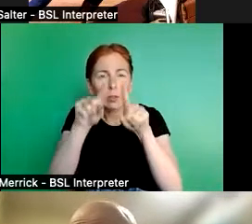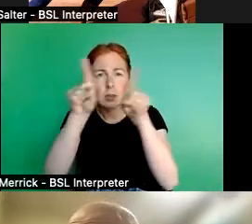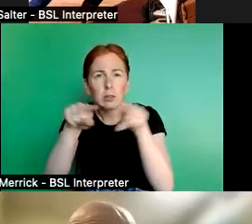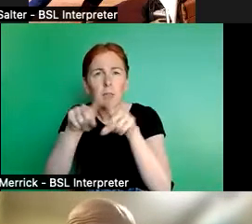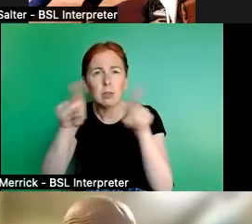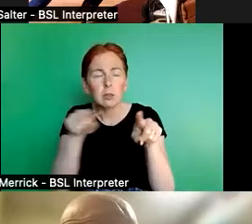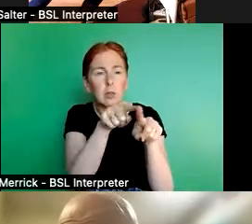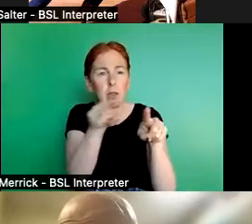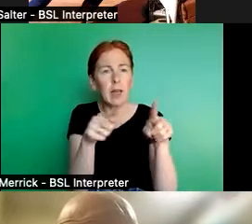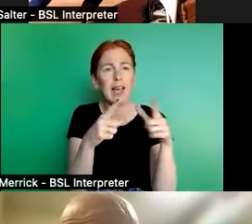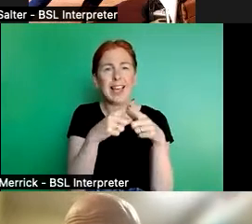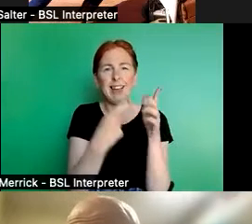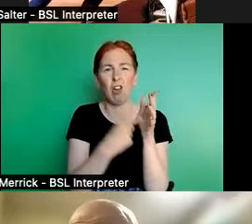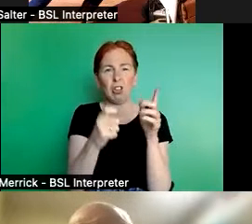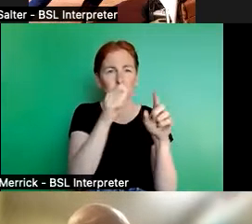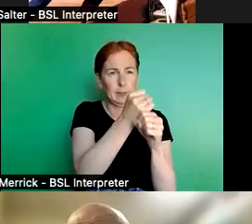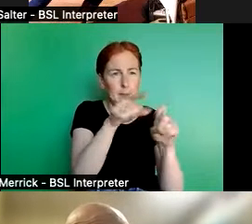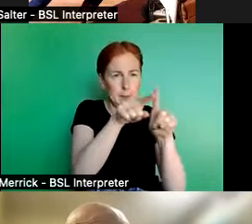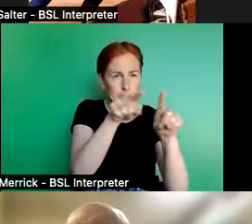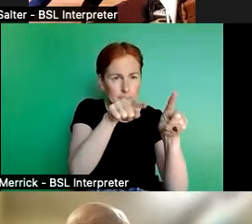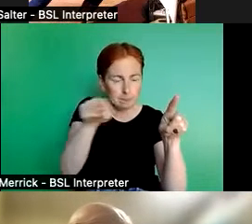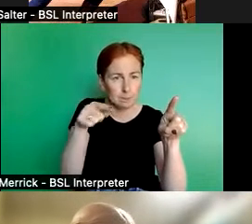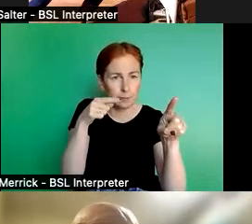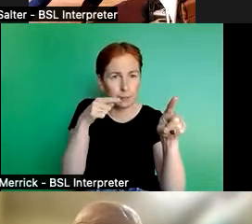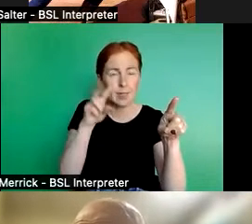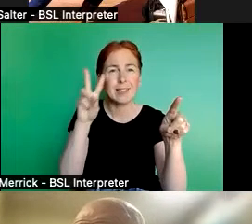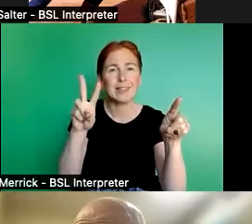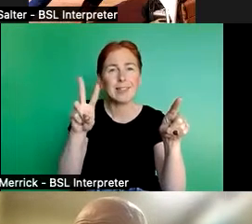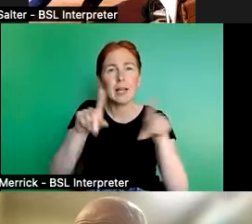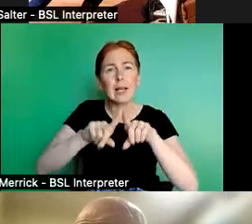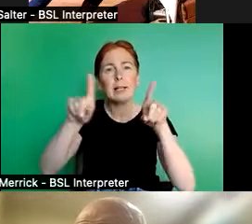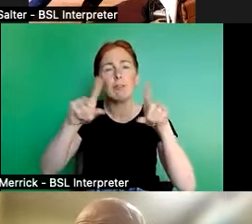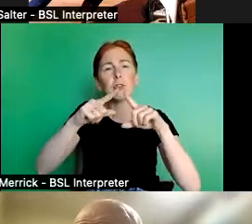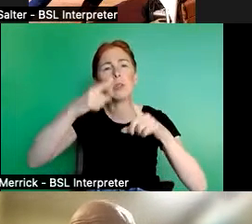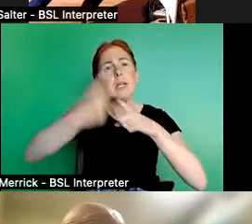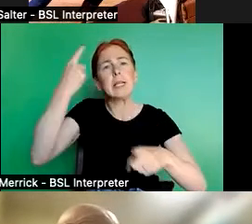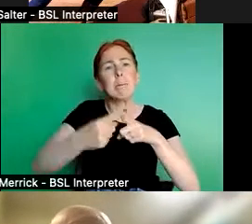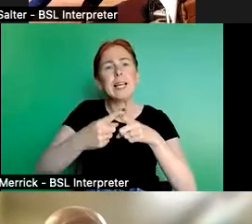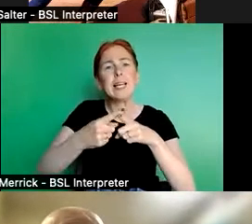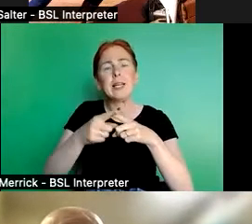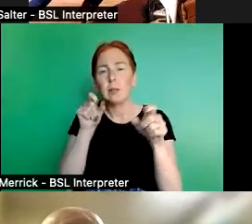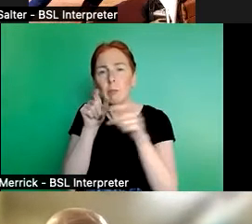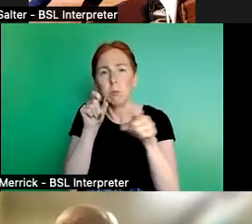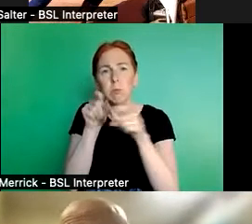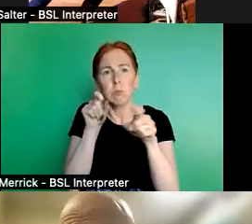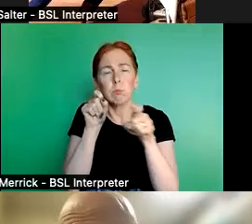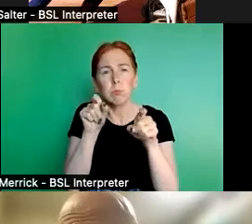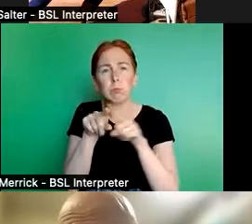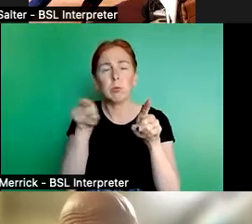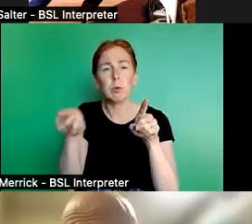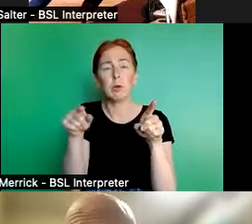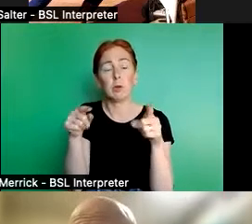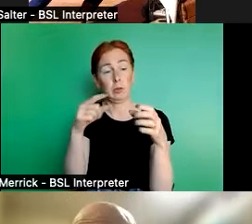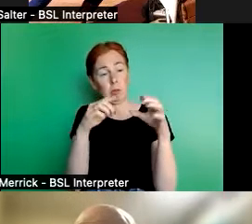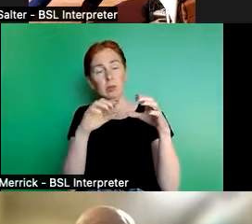speeds and different luminances to be able to probe not only the rods, but the cones and the inner